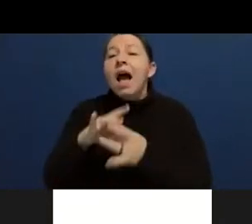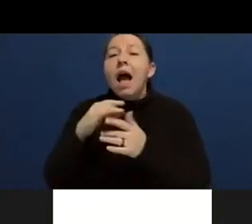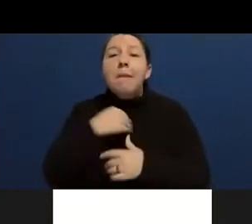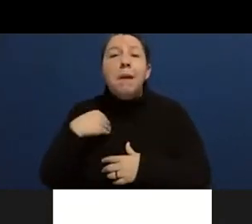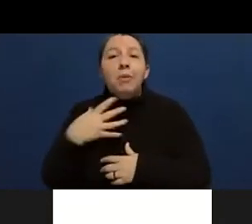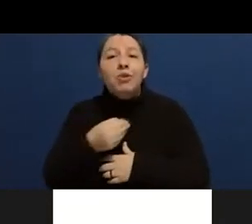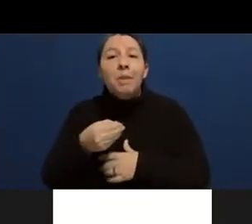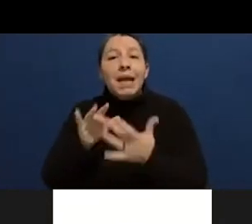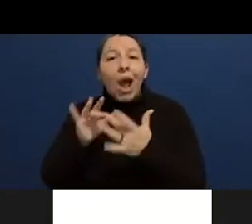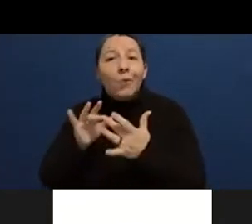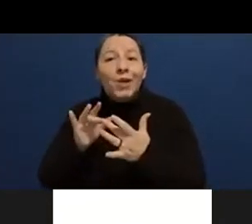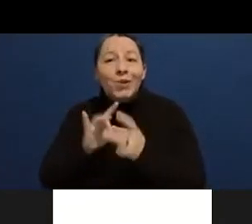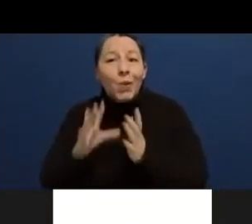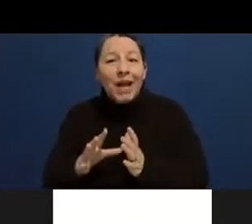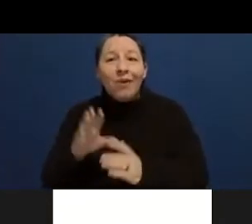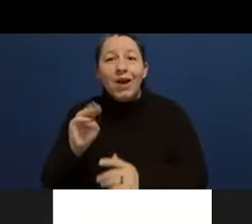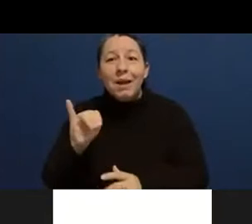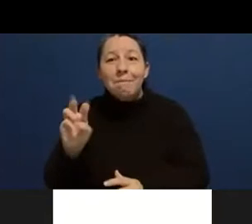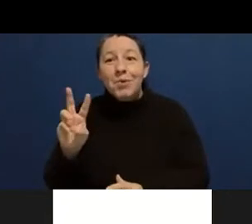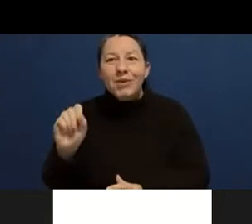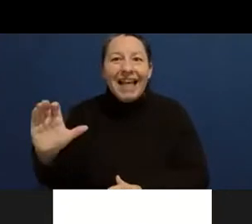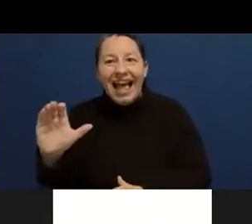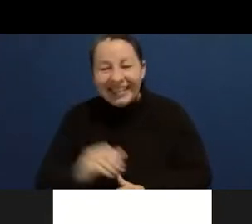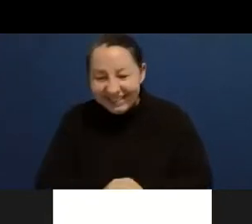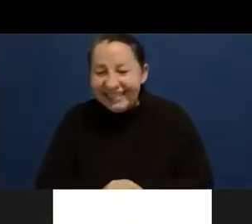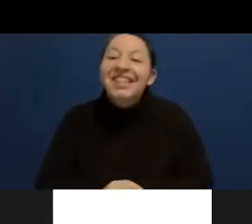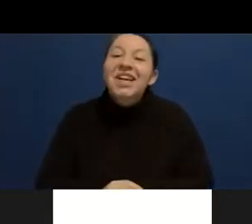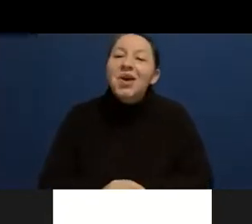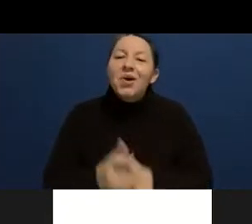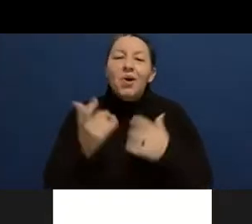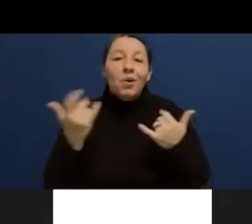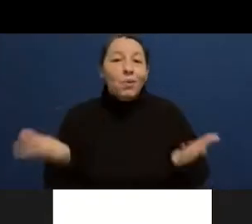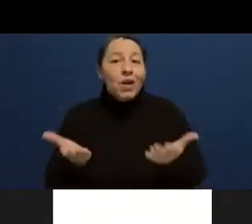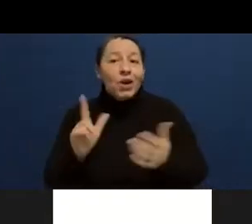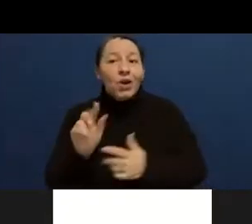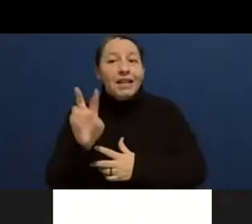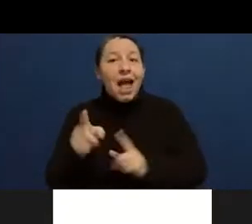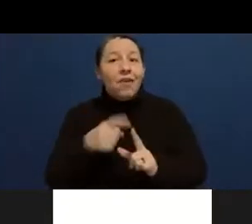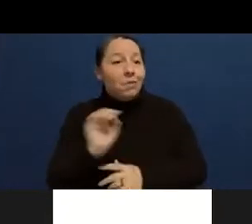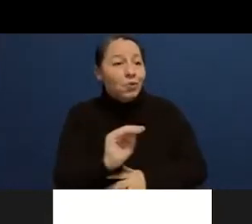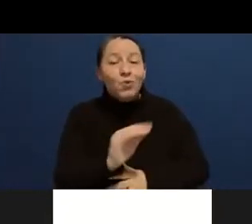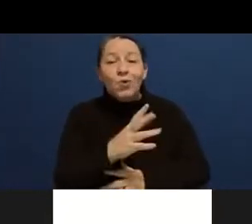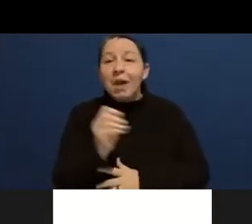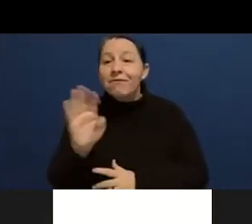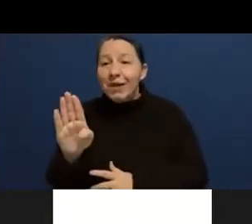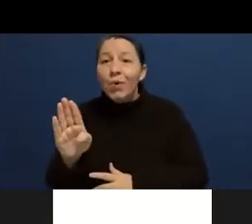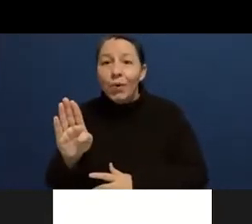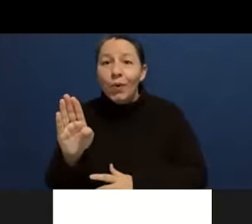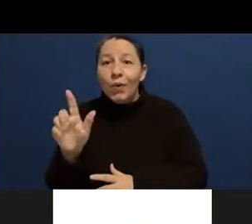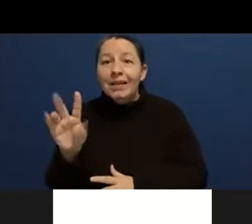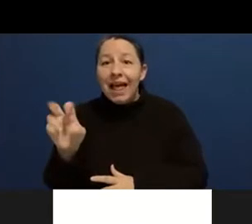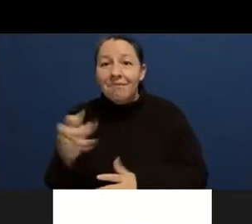Minnesota Indian Women's Sexual Assault Coalition, or MIWSAC. We are coming to you live from Zoom and Facebook Live. So I'll be